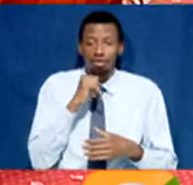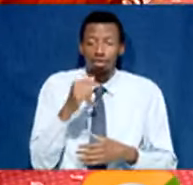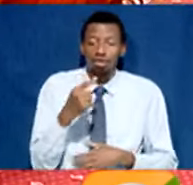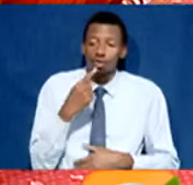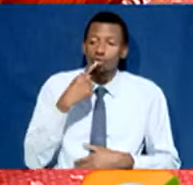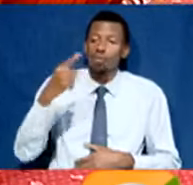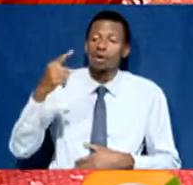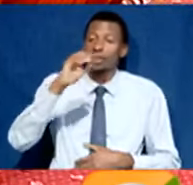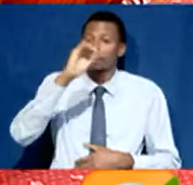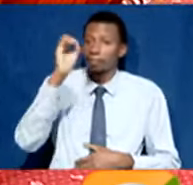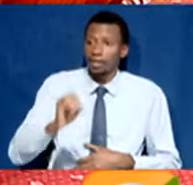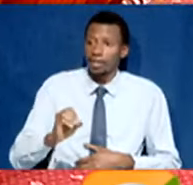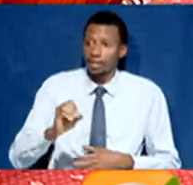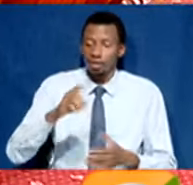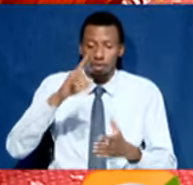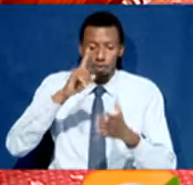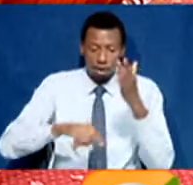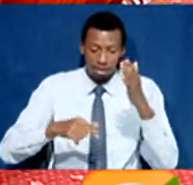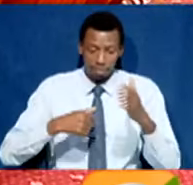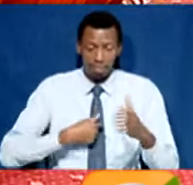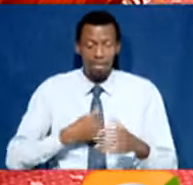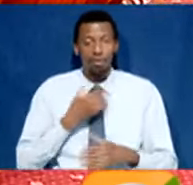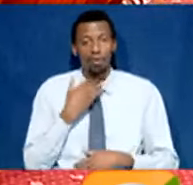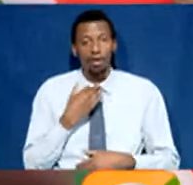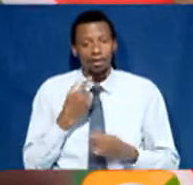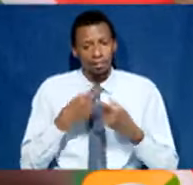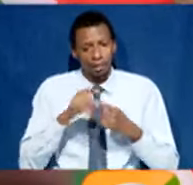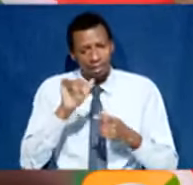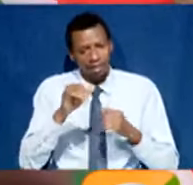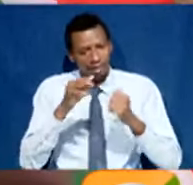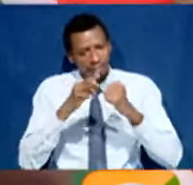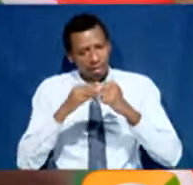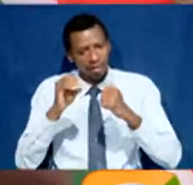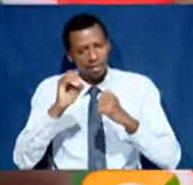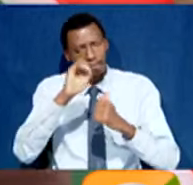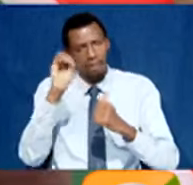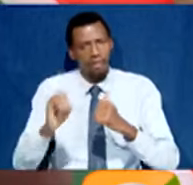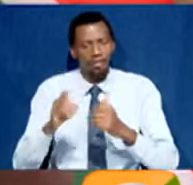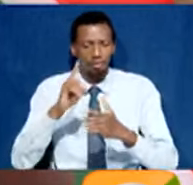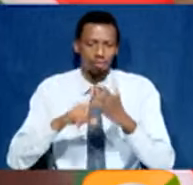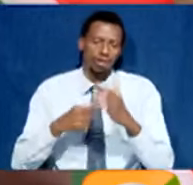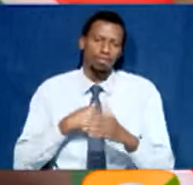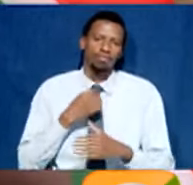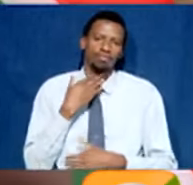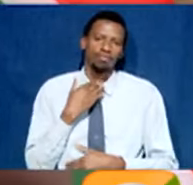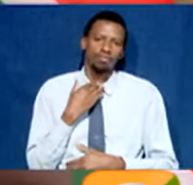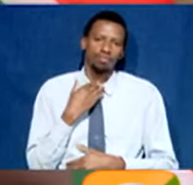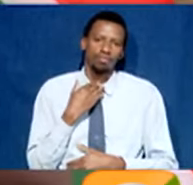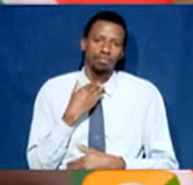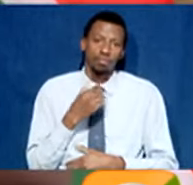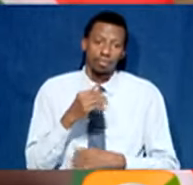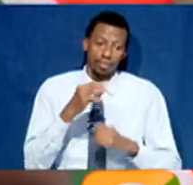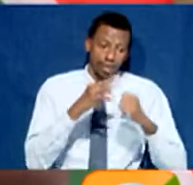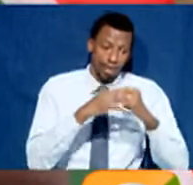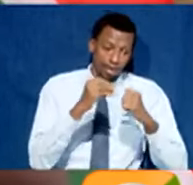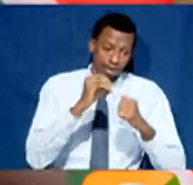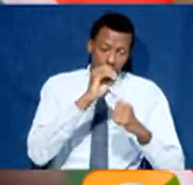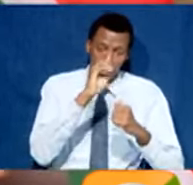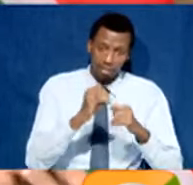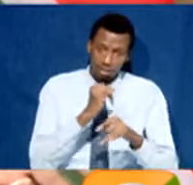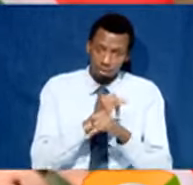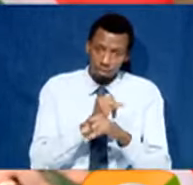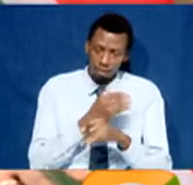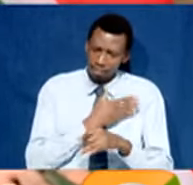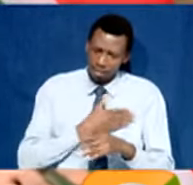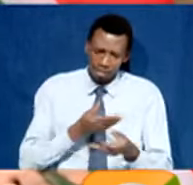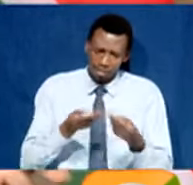It may not be 100% what I wanted, but it is 80% what I wanted. It is doing 80% of the job. Surely give me